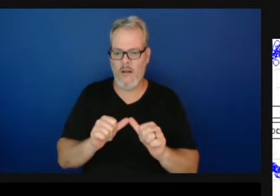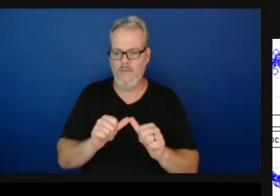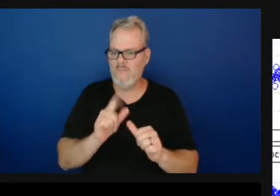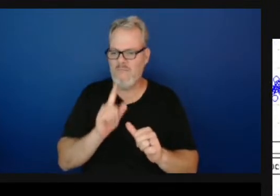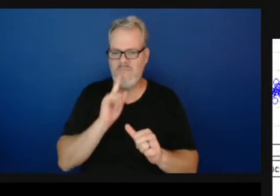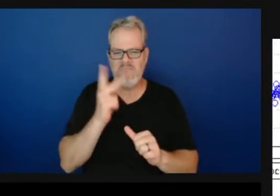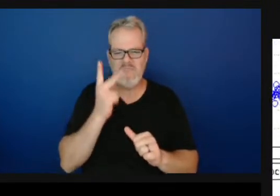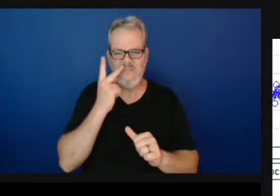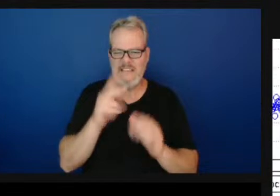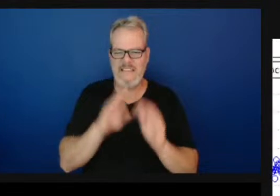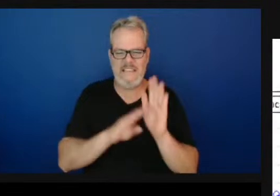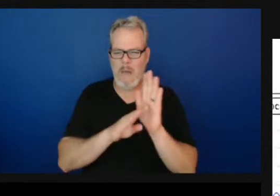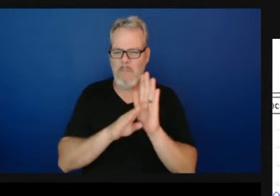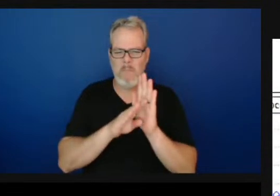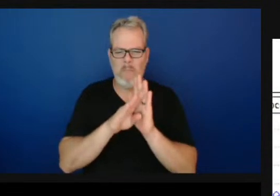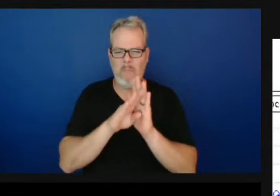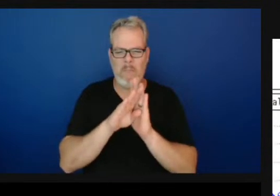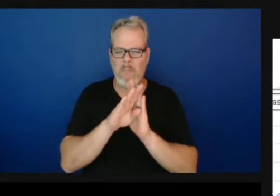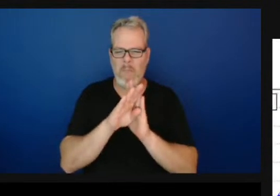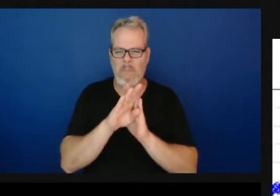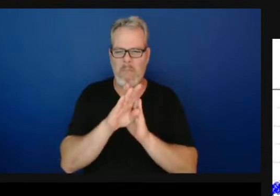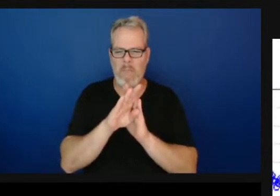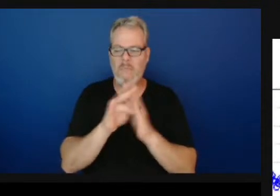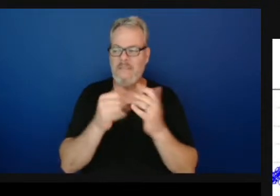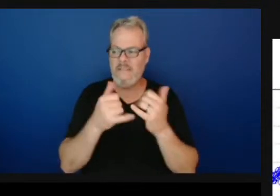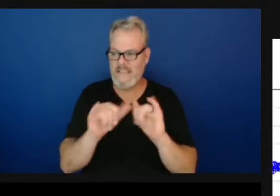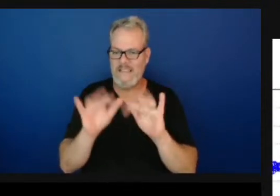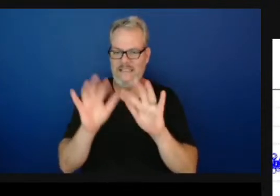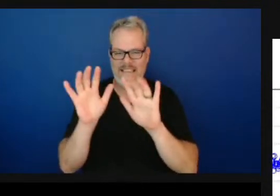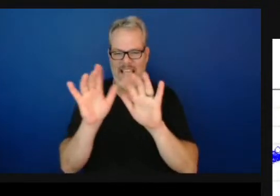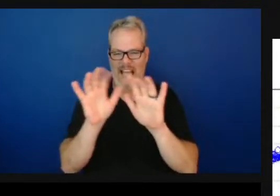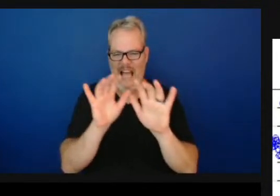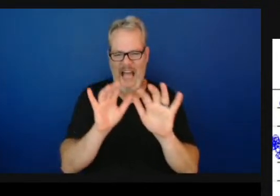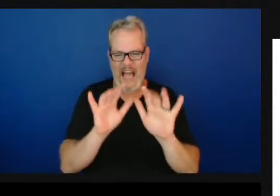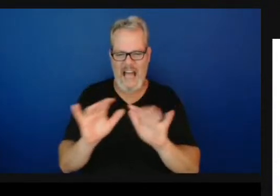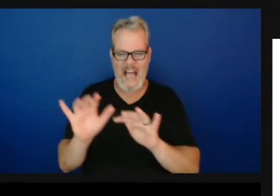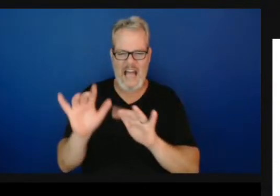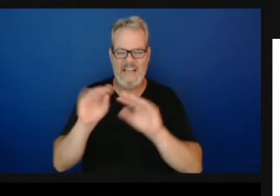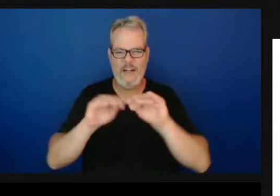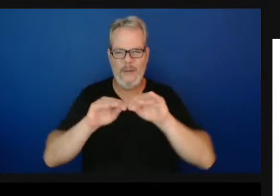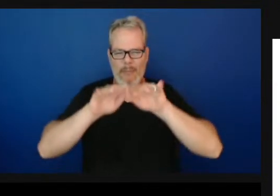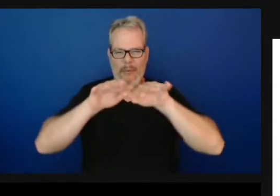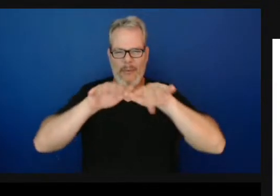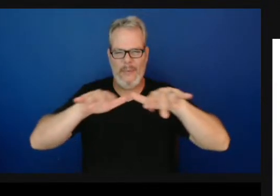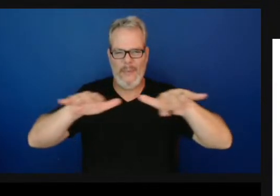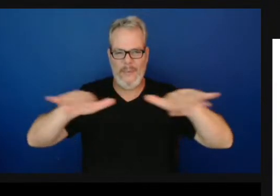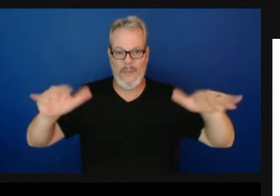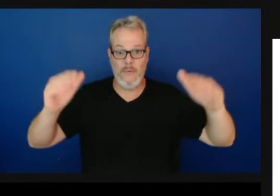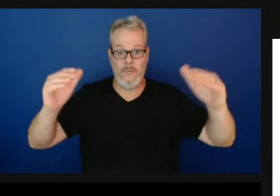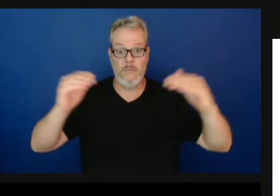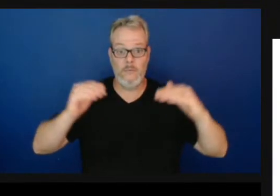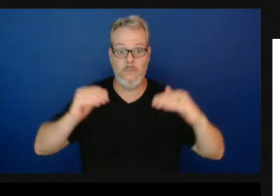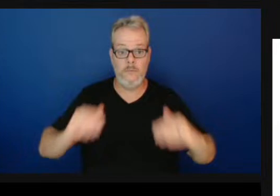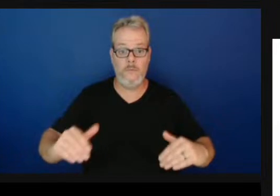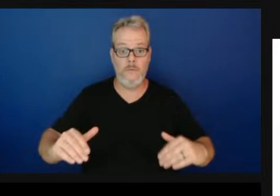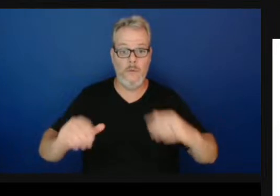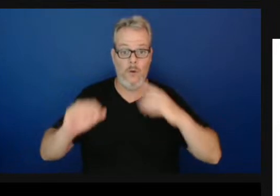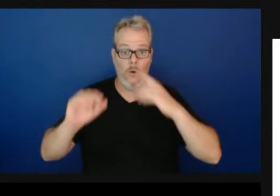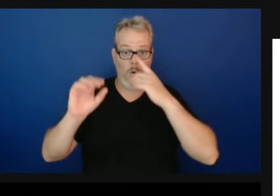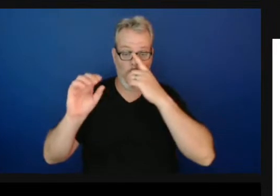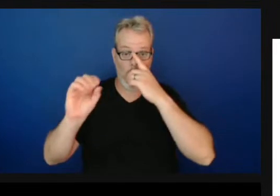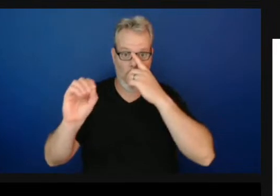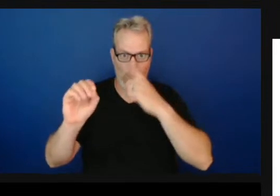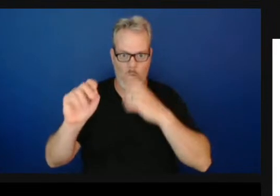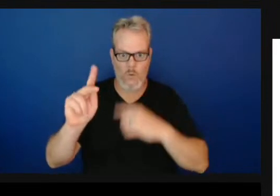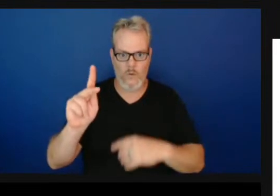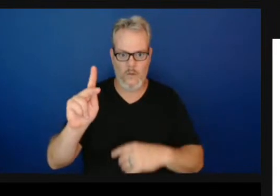maybe a little bit of a wiggle, but still some scatter and some noise there, not convincing. The Okita station is south of Pu'u'u, south and west. This thing